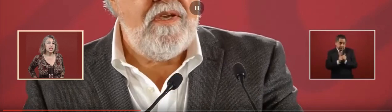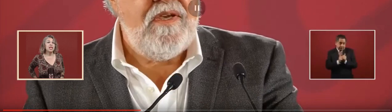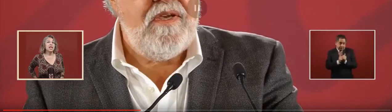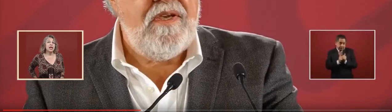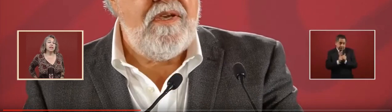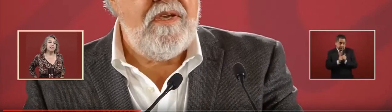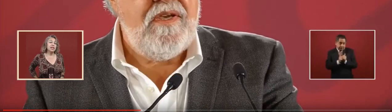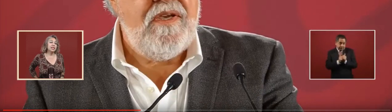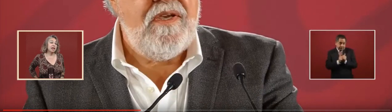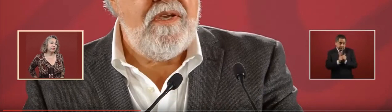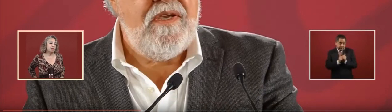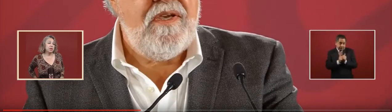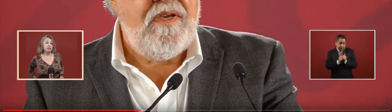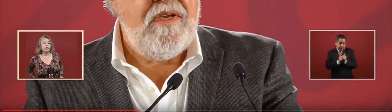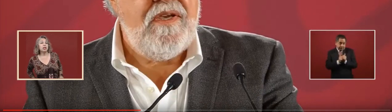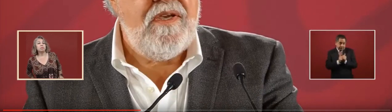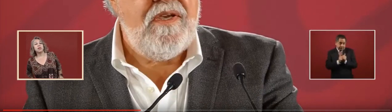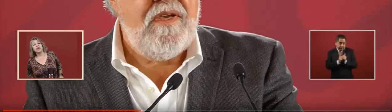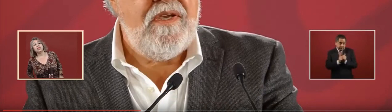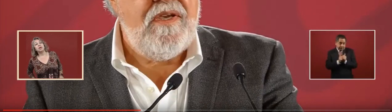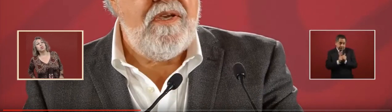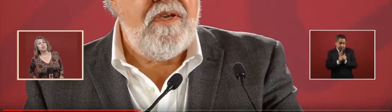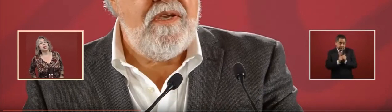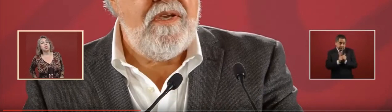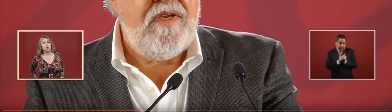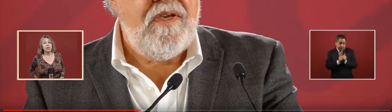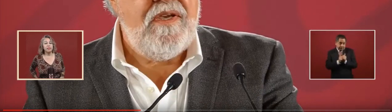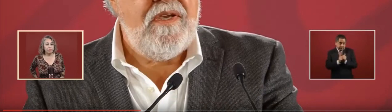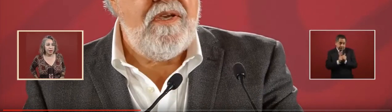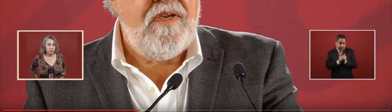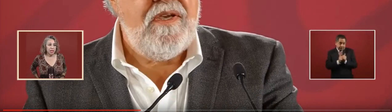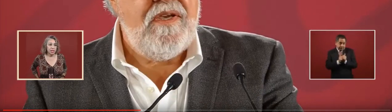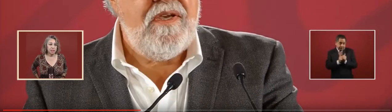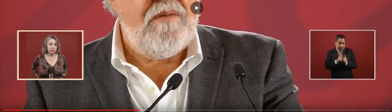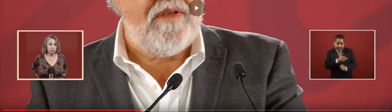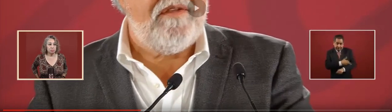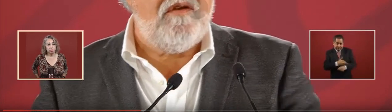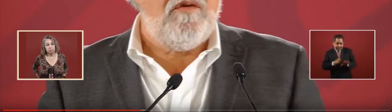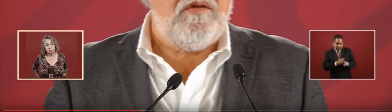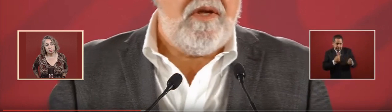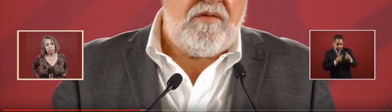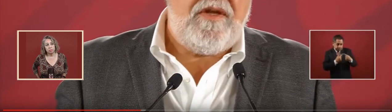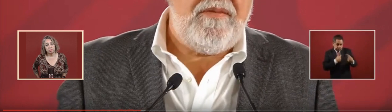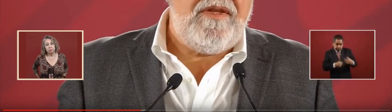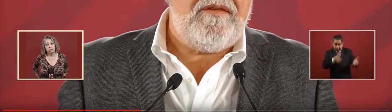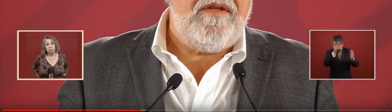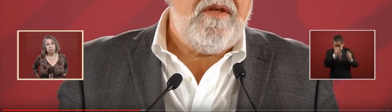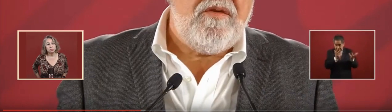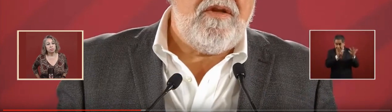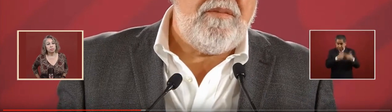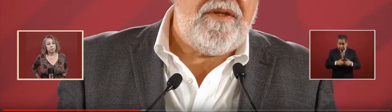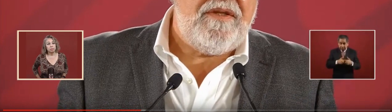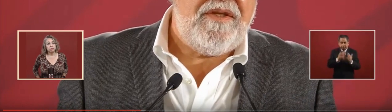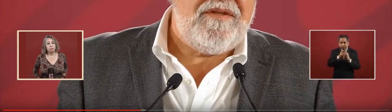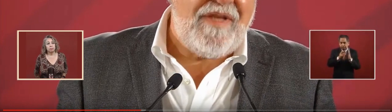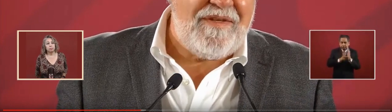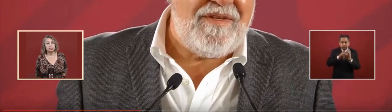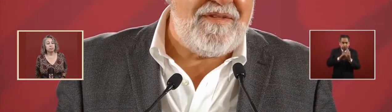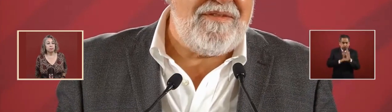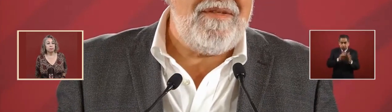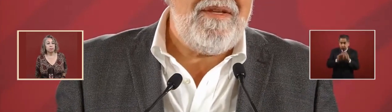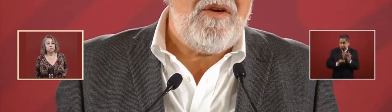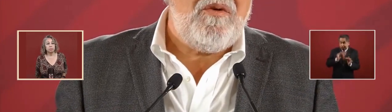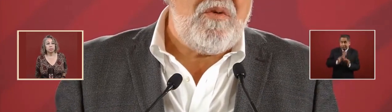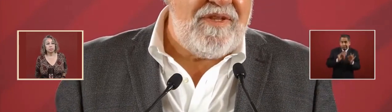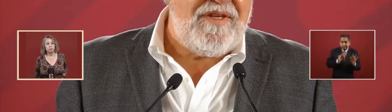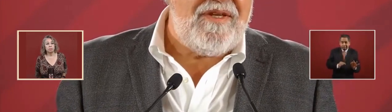familias. And these have to be developed, and they will work with the families. Para hacerlo con las medidas no solamente